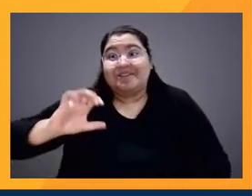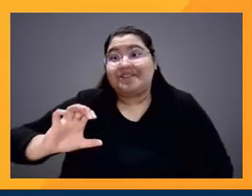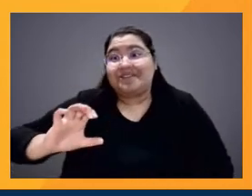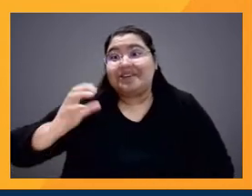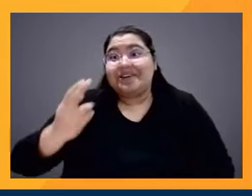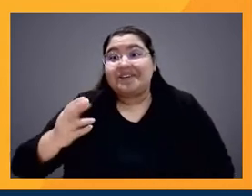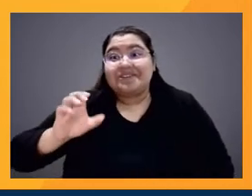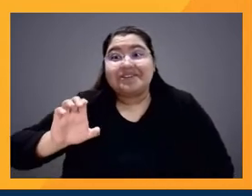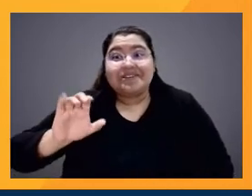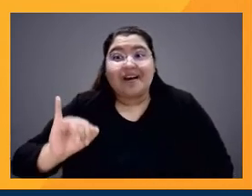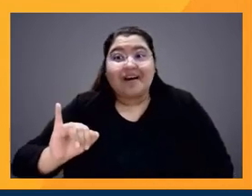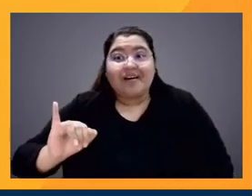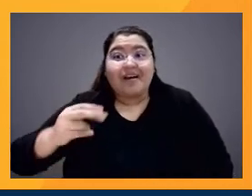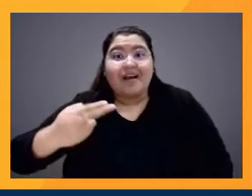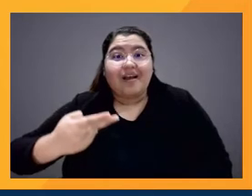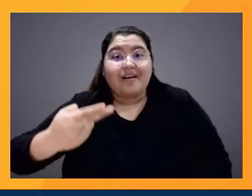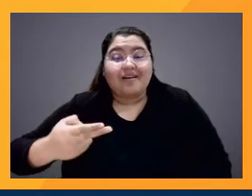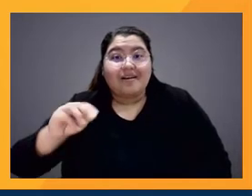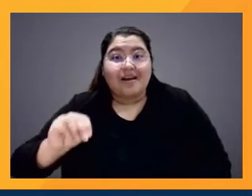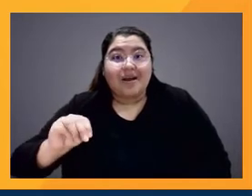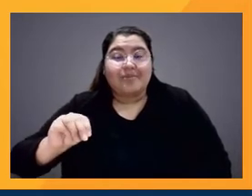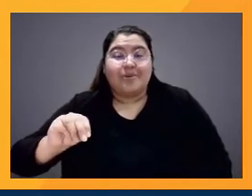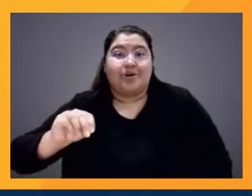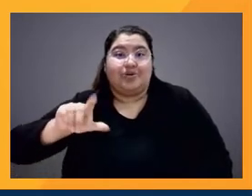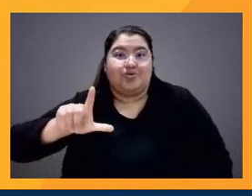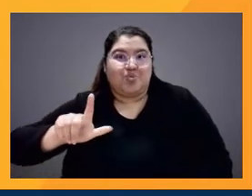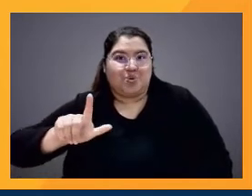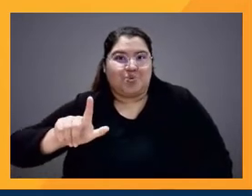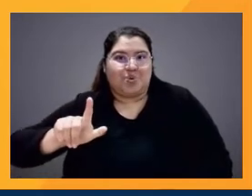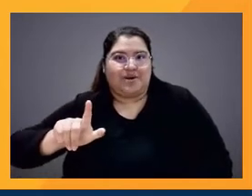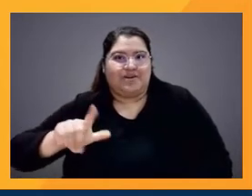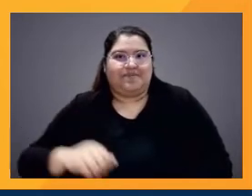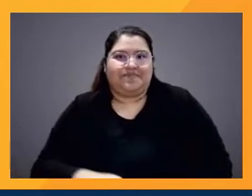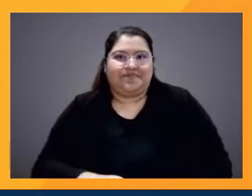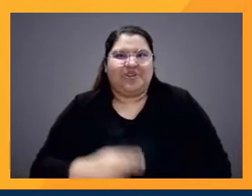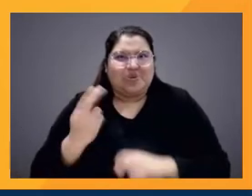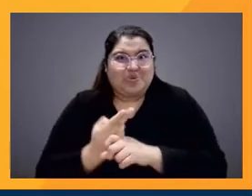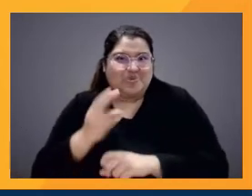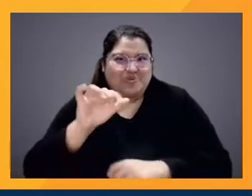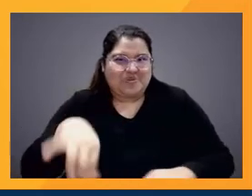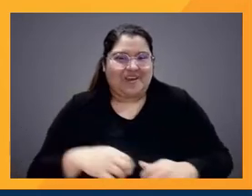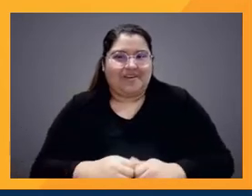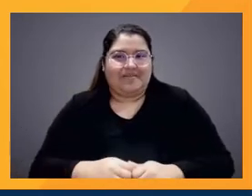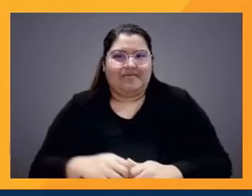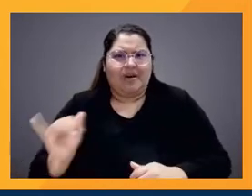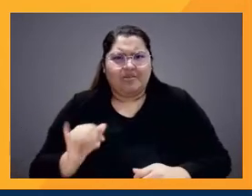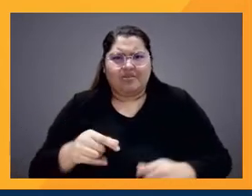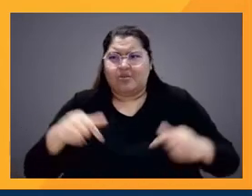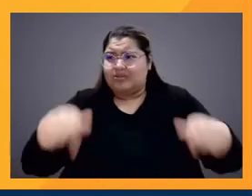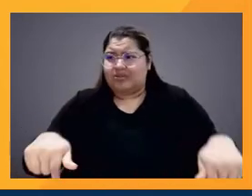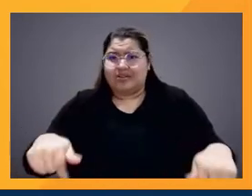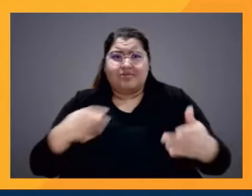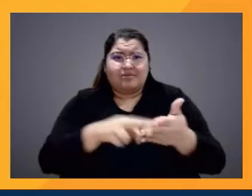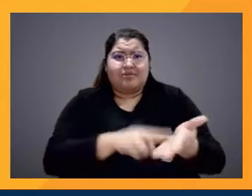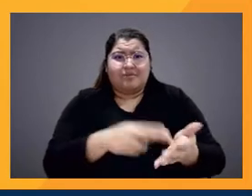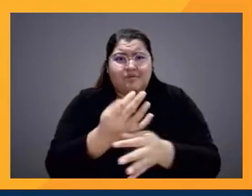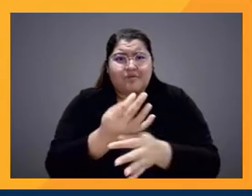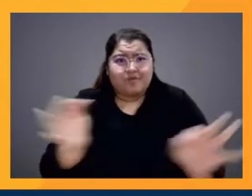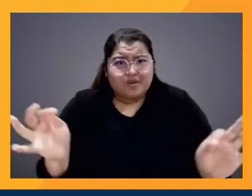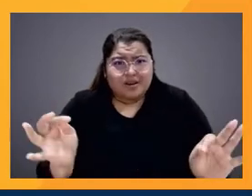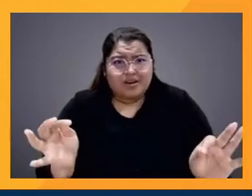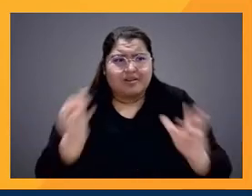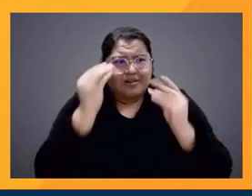CHCIHHM21. And please continue to tell your colleagues and friends they can still register for free to attend the rest of our conference and watch the last